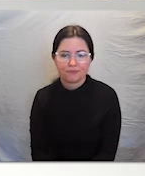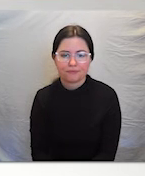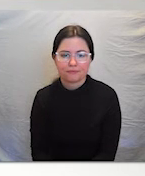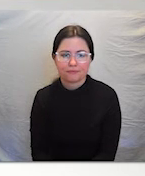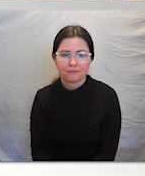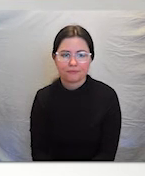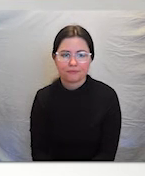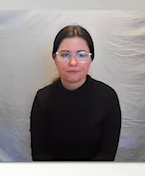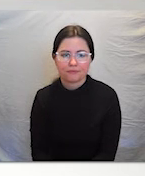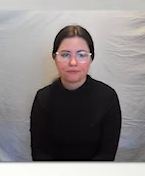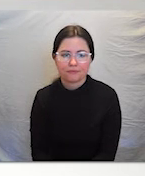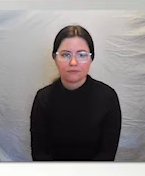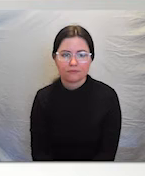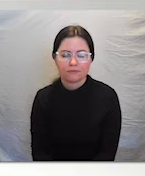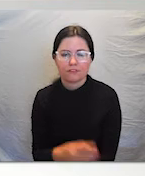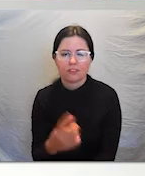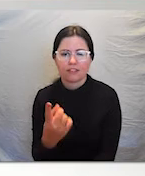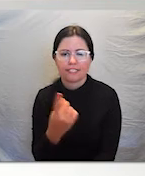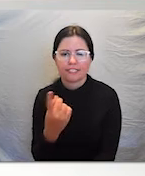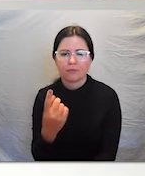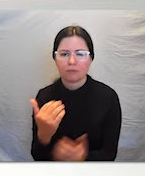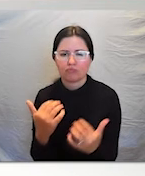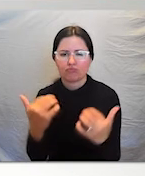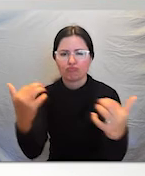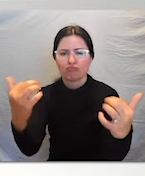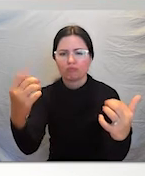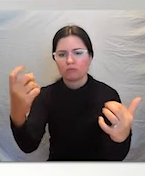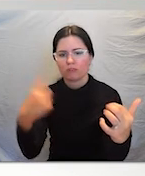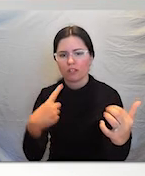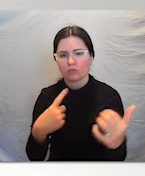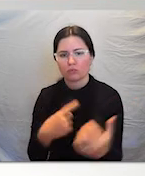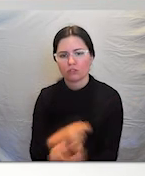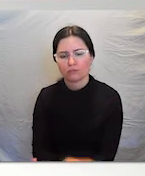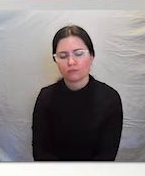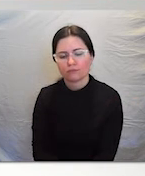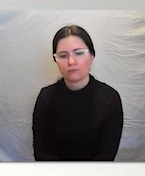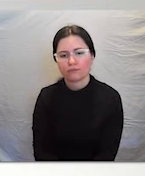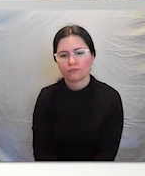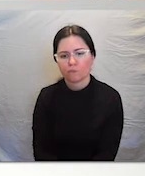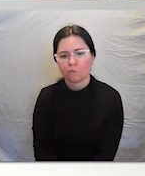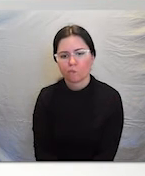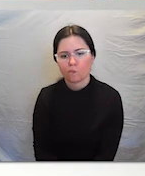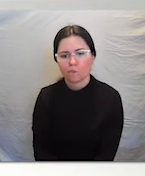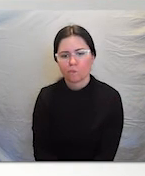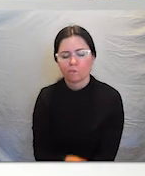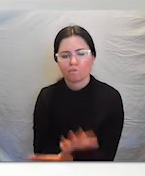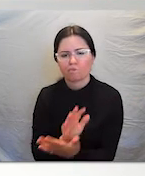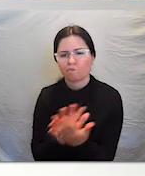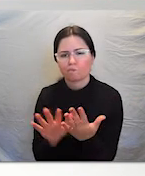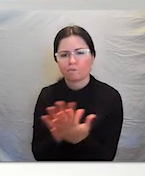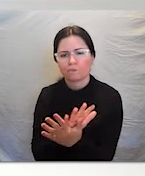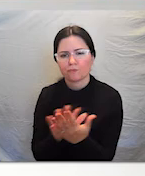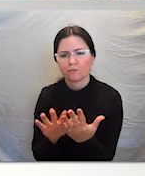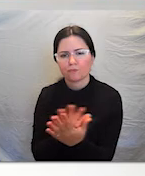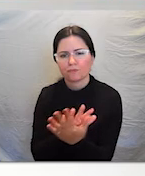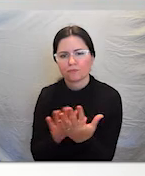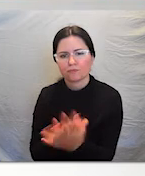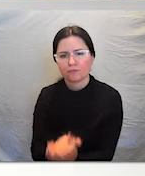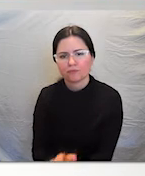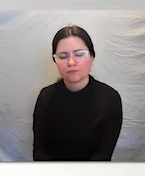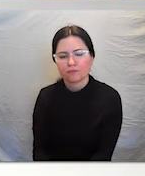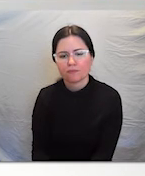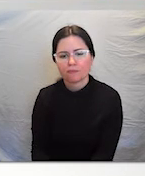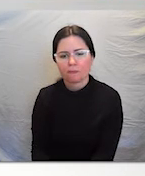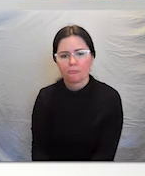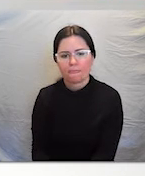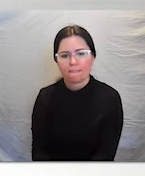shortly. She's worked at Publix bagging for 5 years now. But she goes every